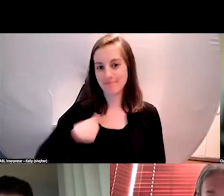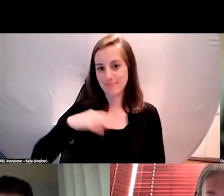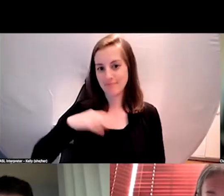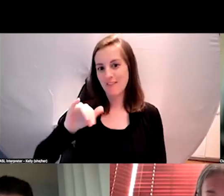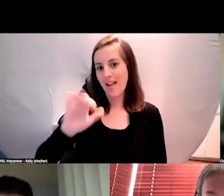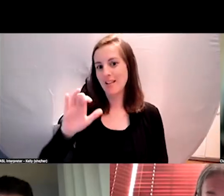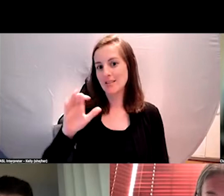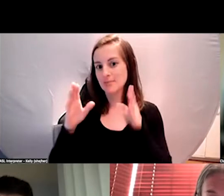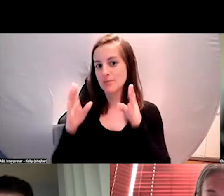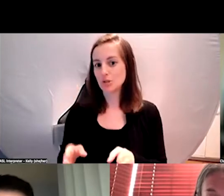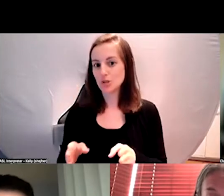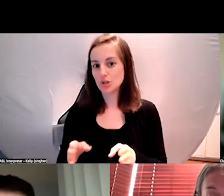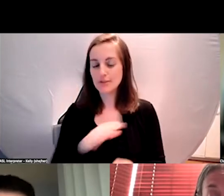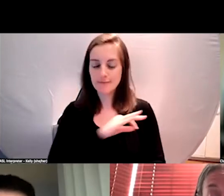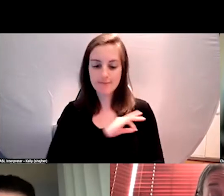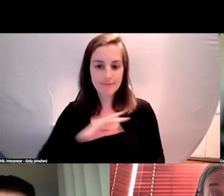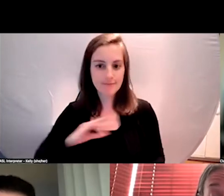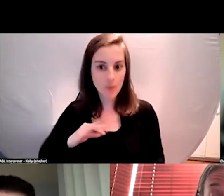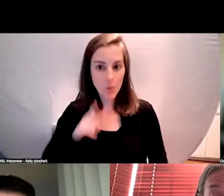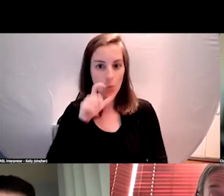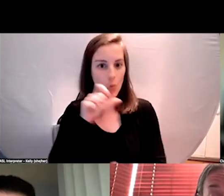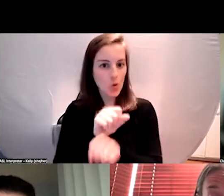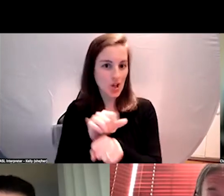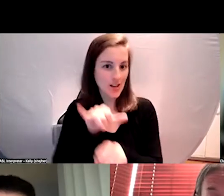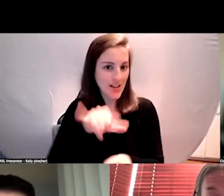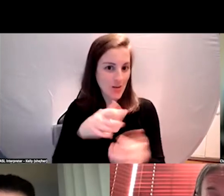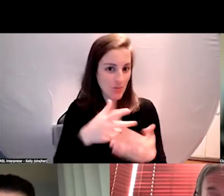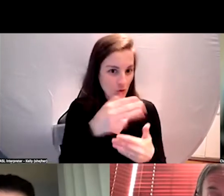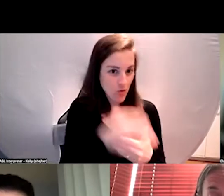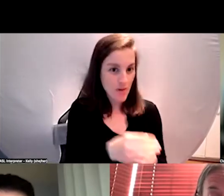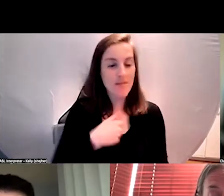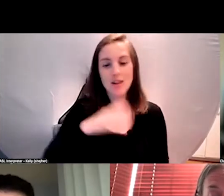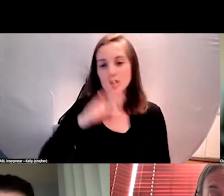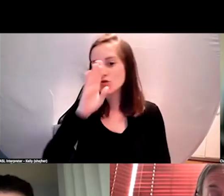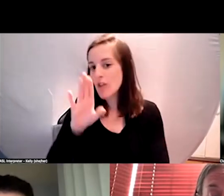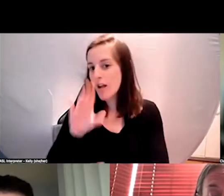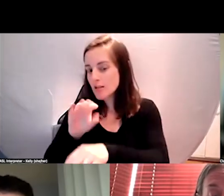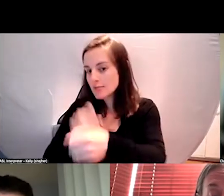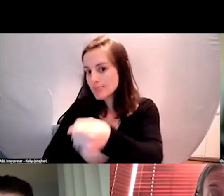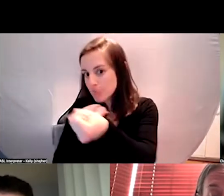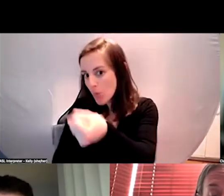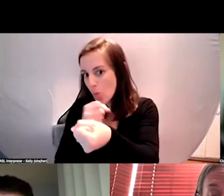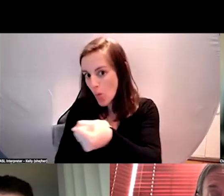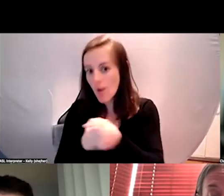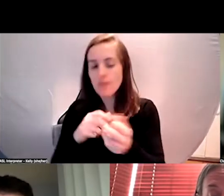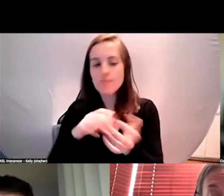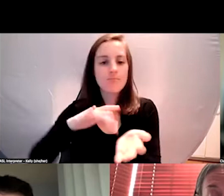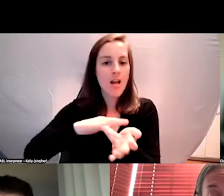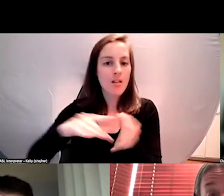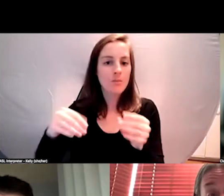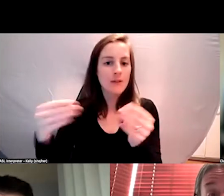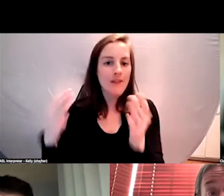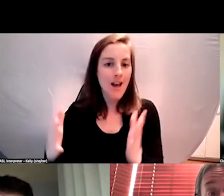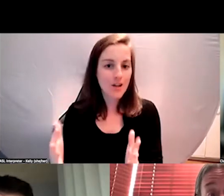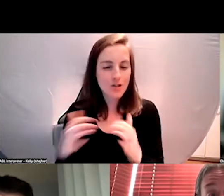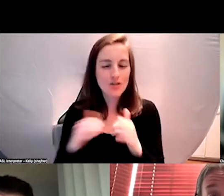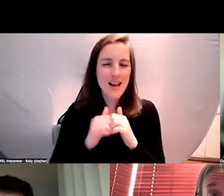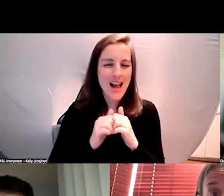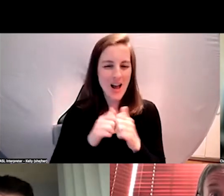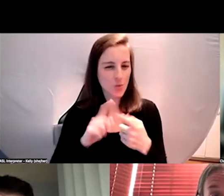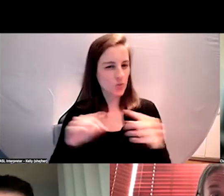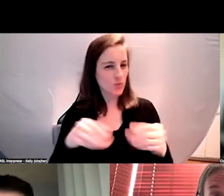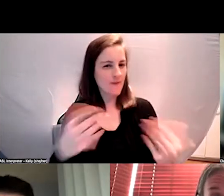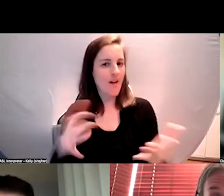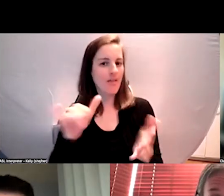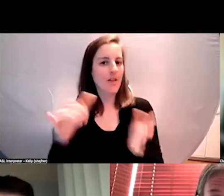ECHO program, and I directly coach healthcare professionals as they navigate how to provide medical and behavioral health services to American Indian